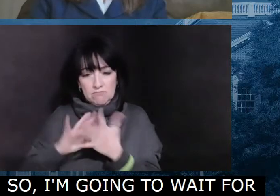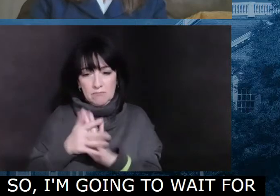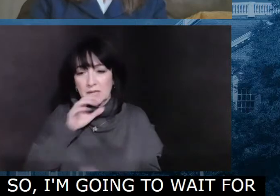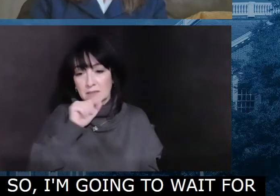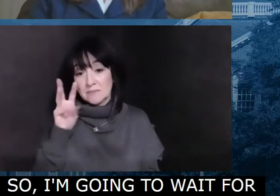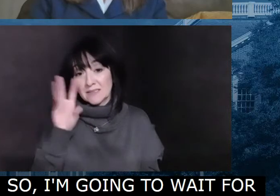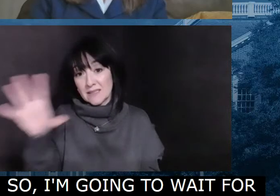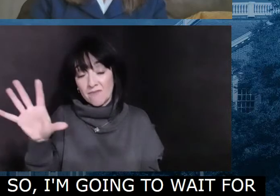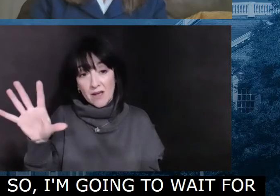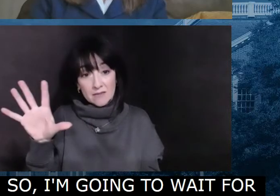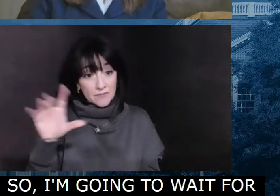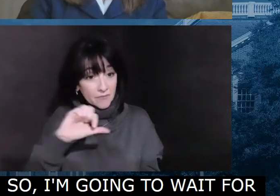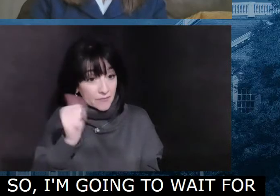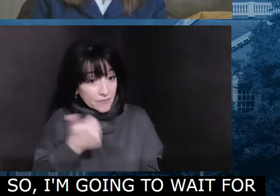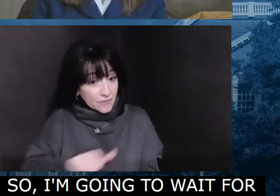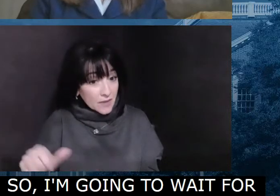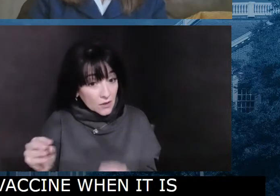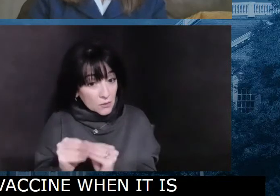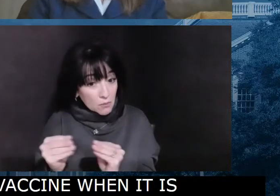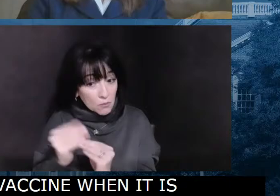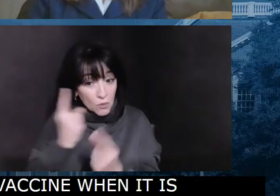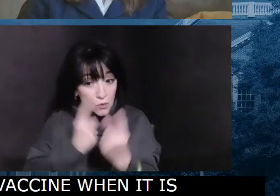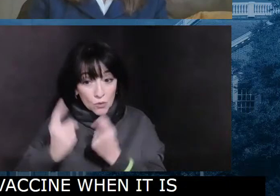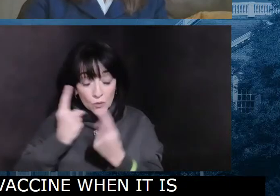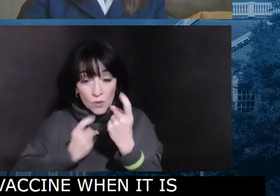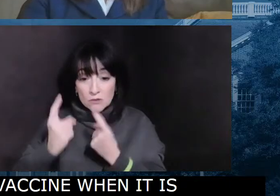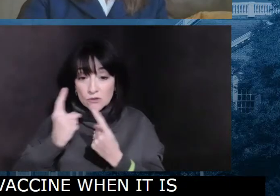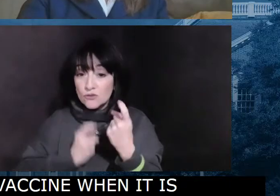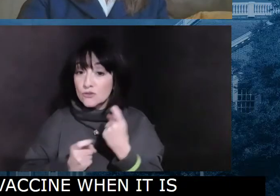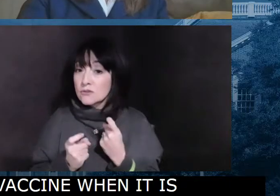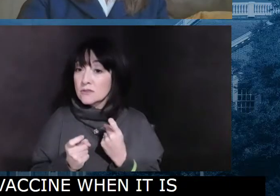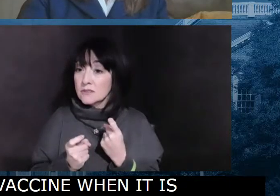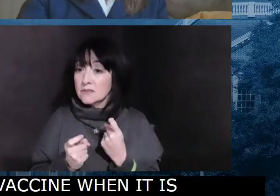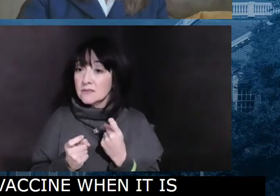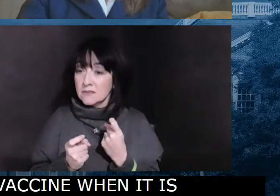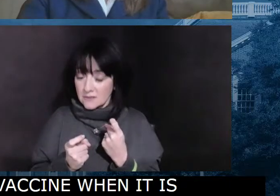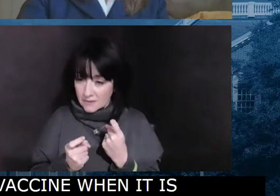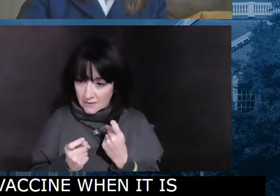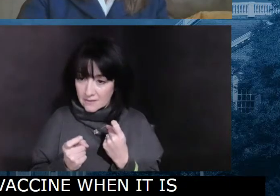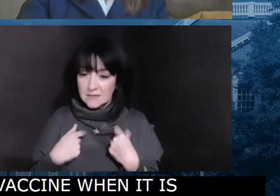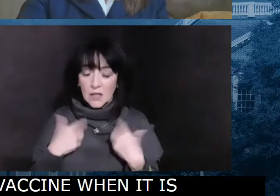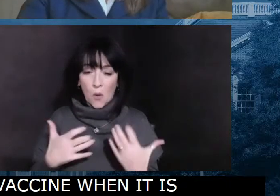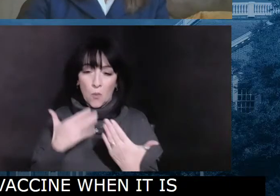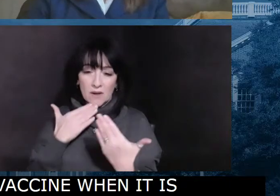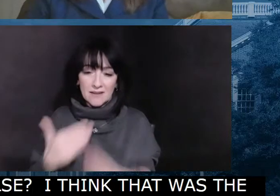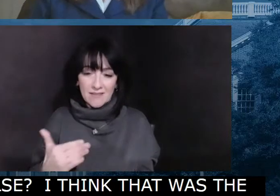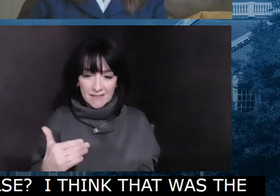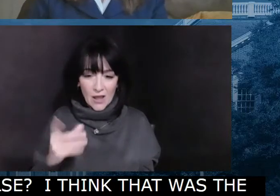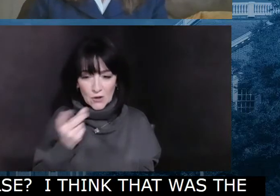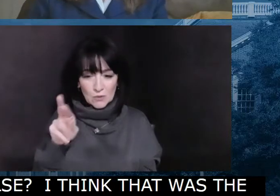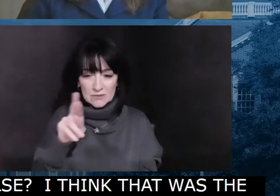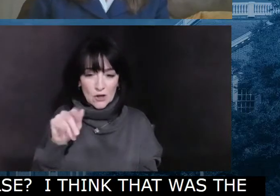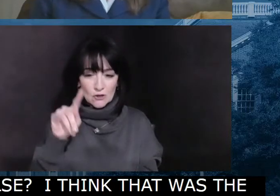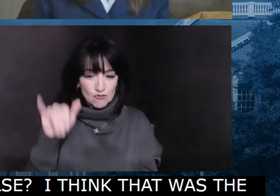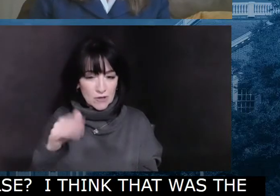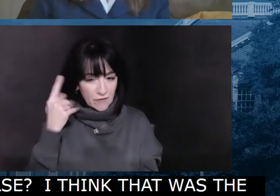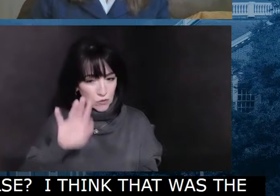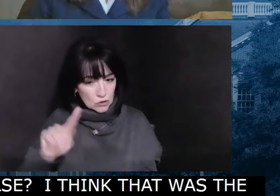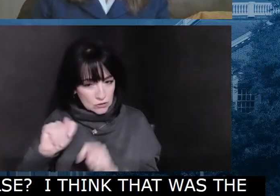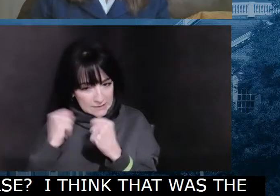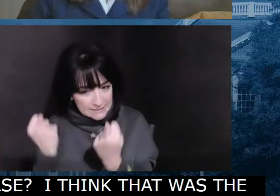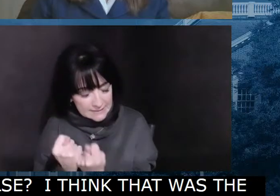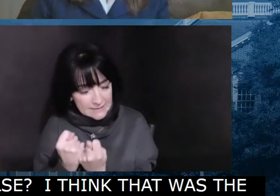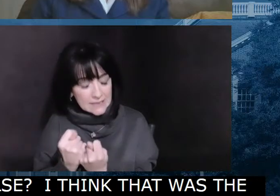Anything else? I think that was the last one. Let me end by thanking Dr. Rattay and her team for their incredible work.